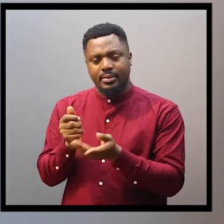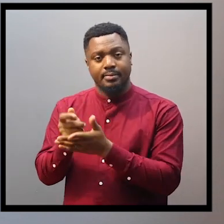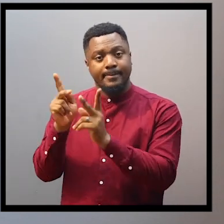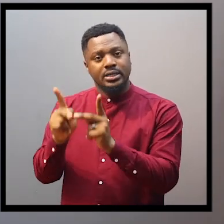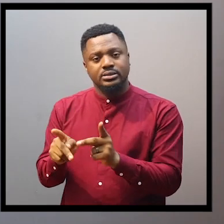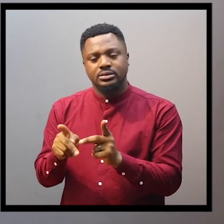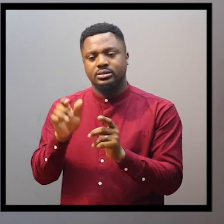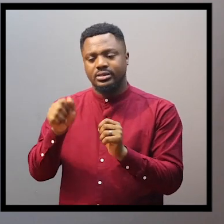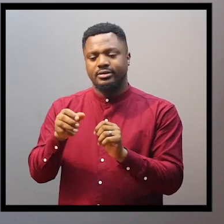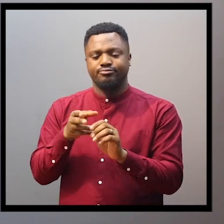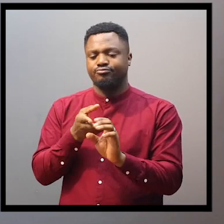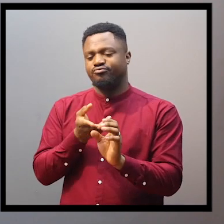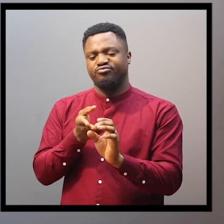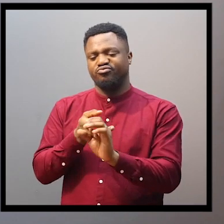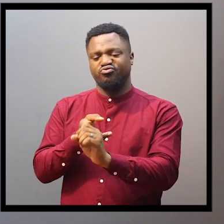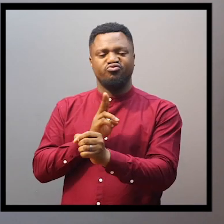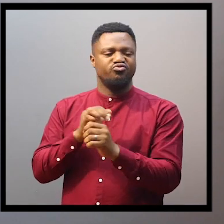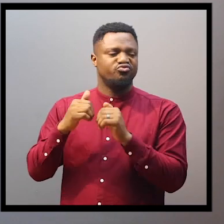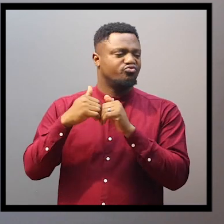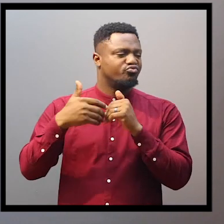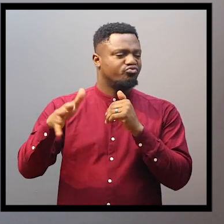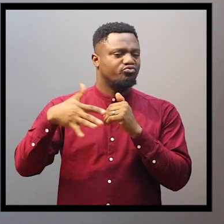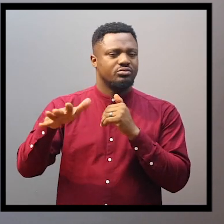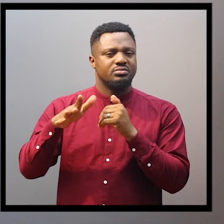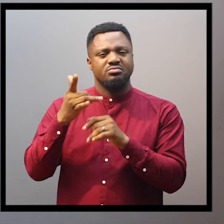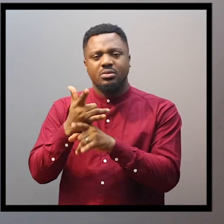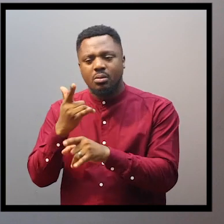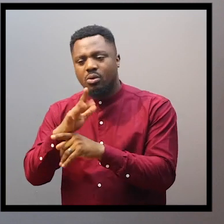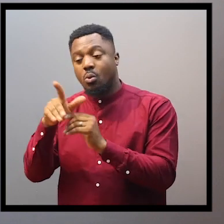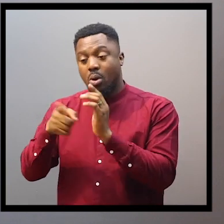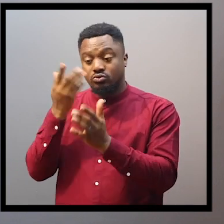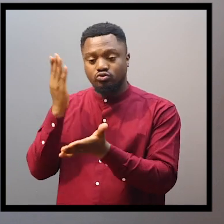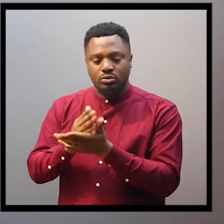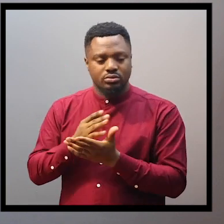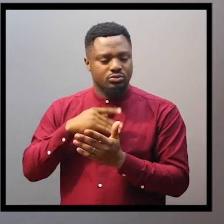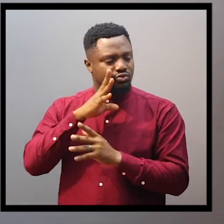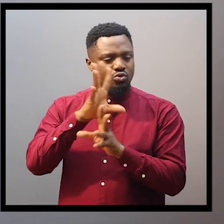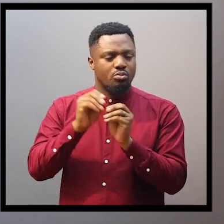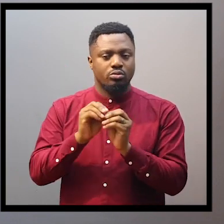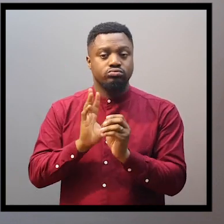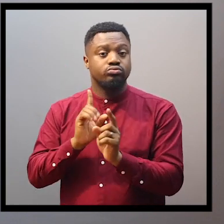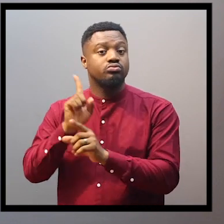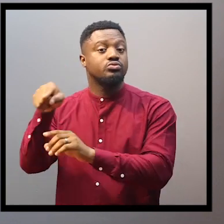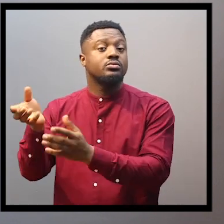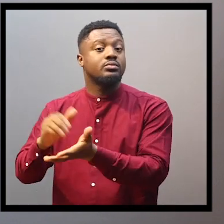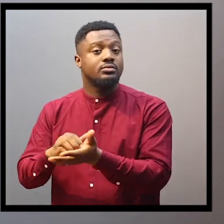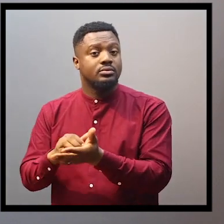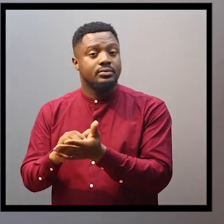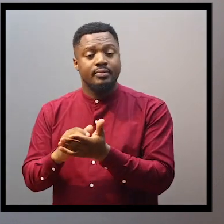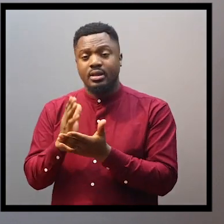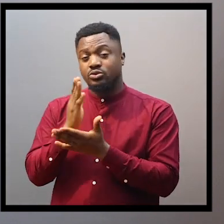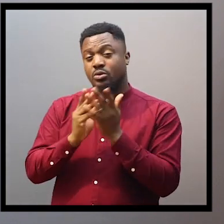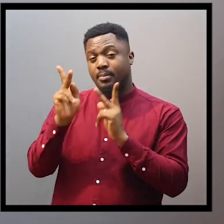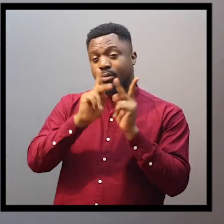person stay away from the substance or the behavior once they have stopped. In some cases, some people